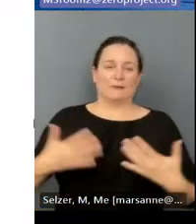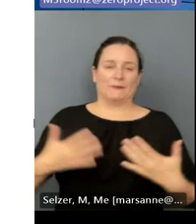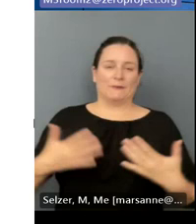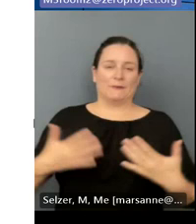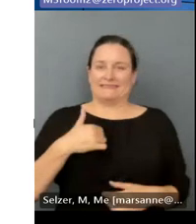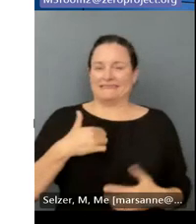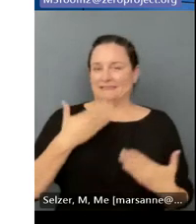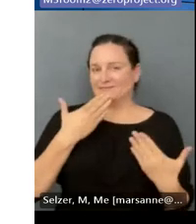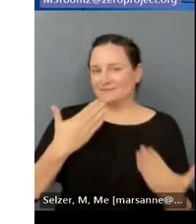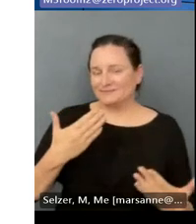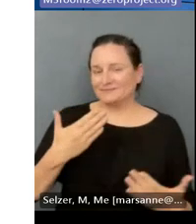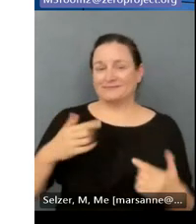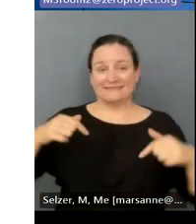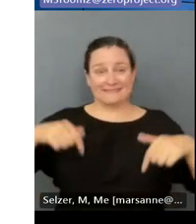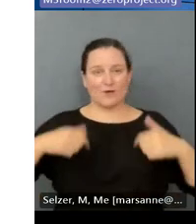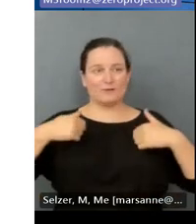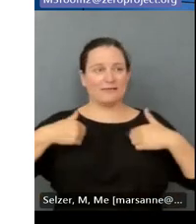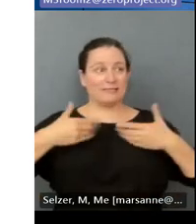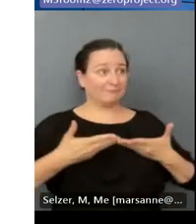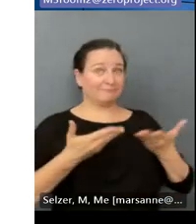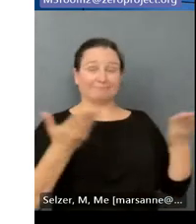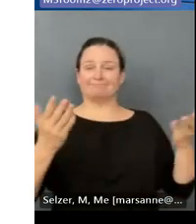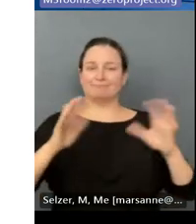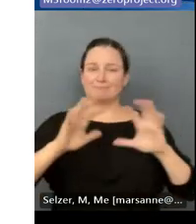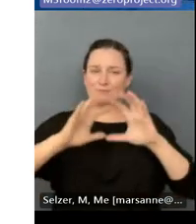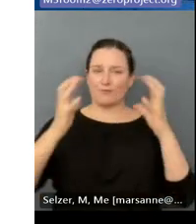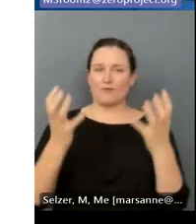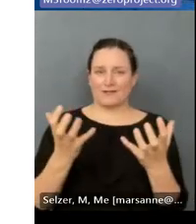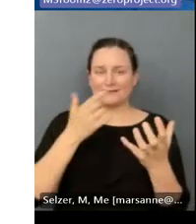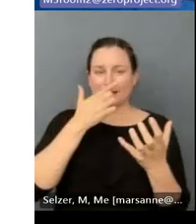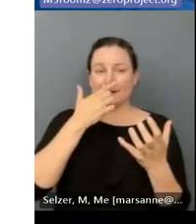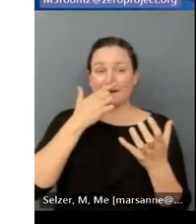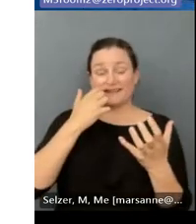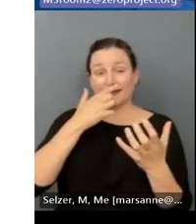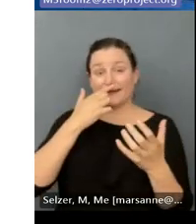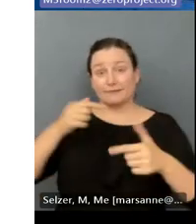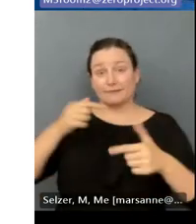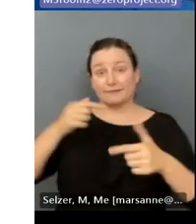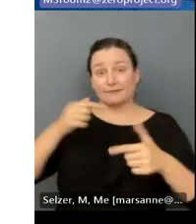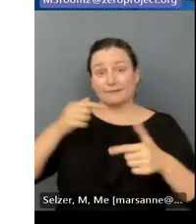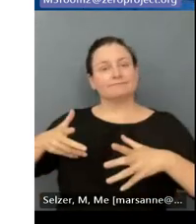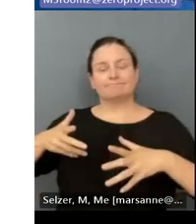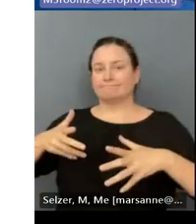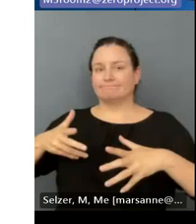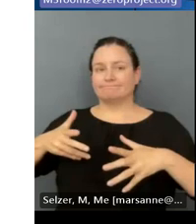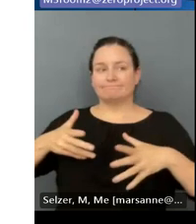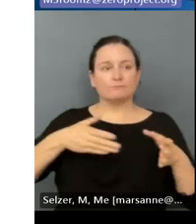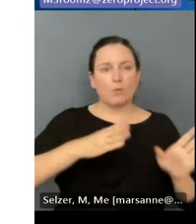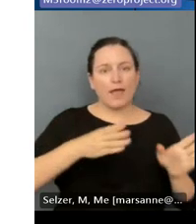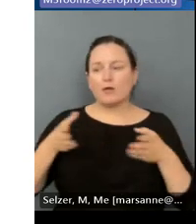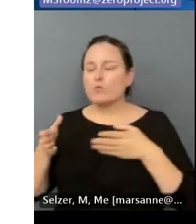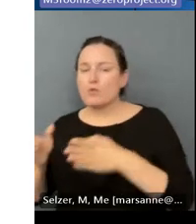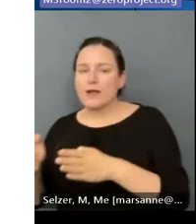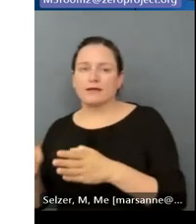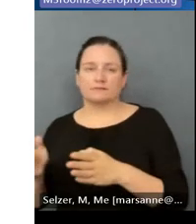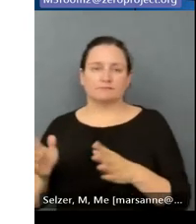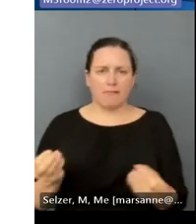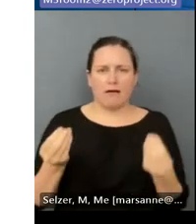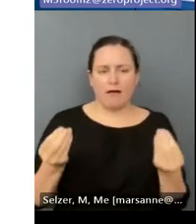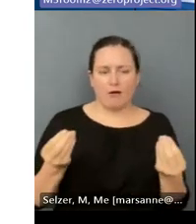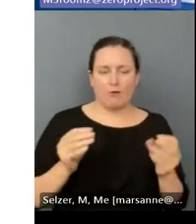is the opportunity to tell the world about different practices or different ways to do the things than the traditional ways to